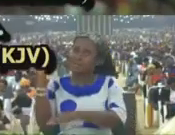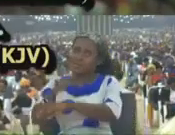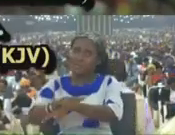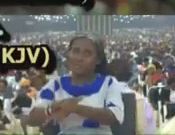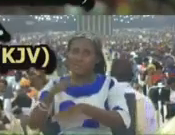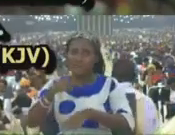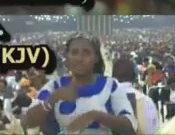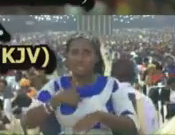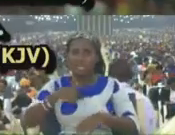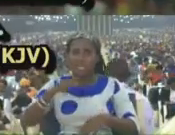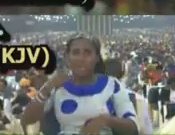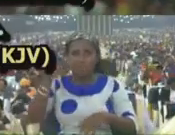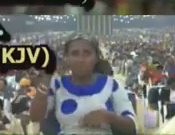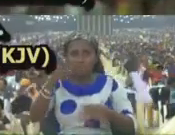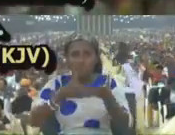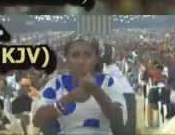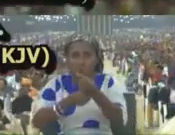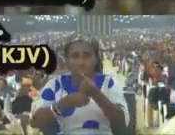many of you trust the Lord?